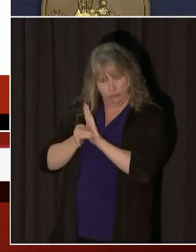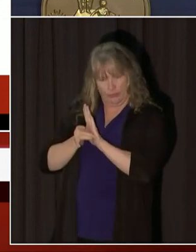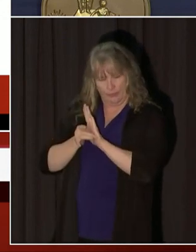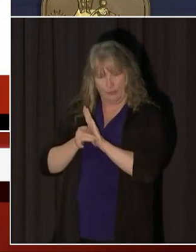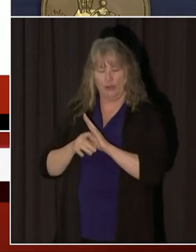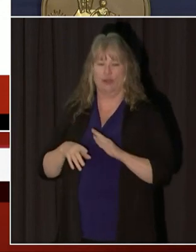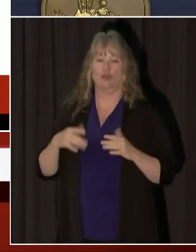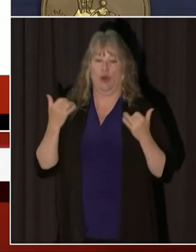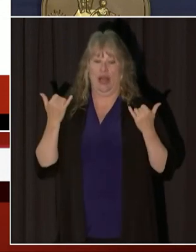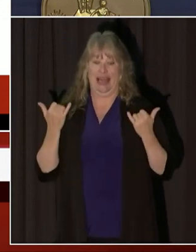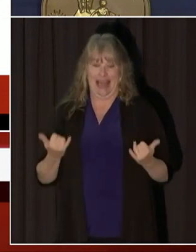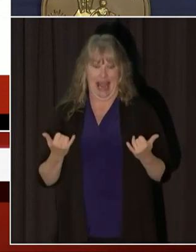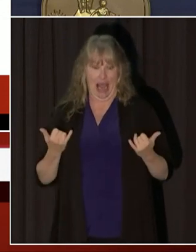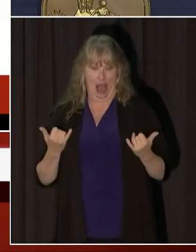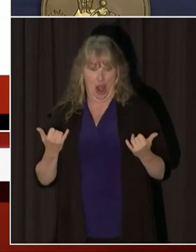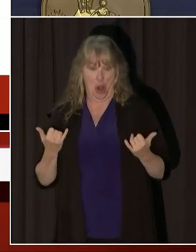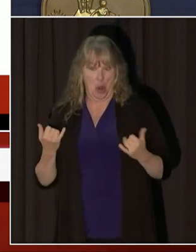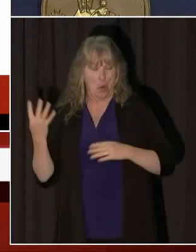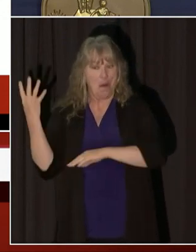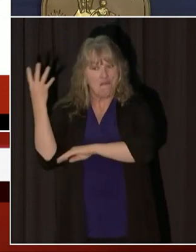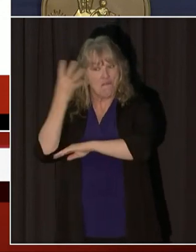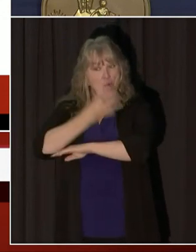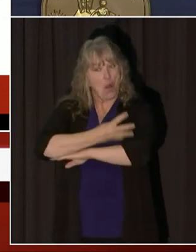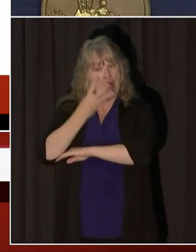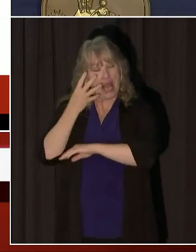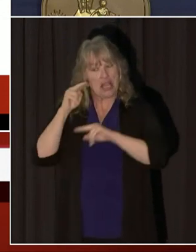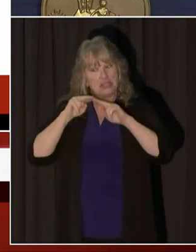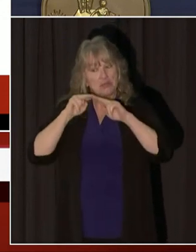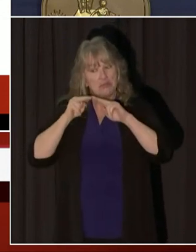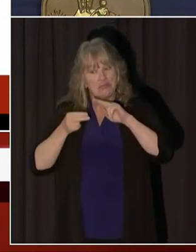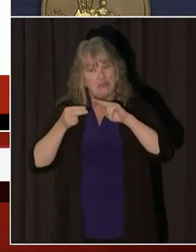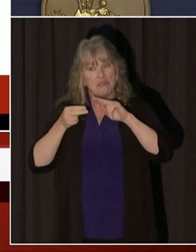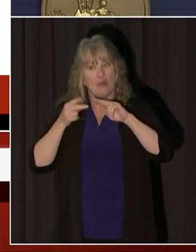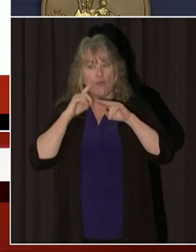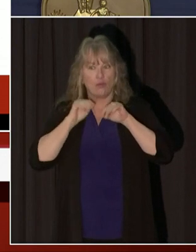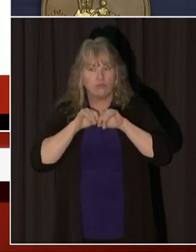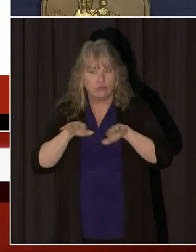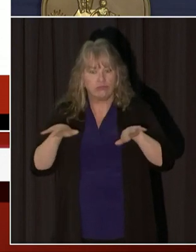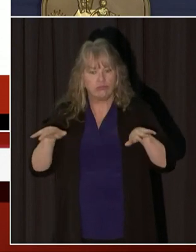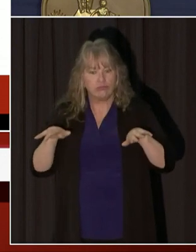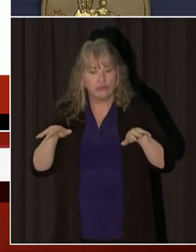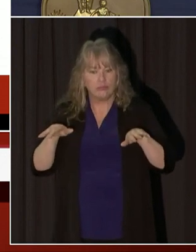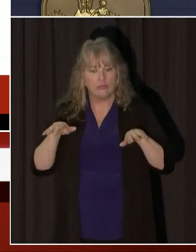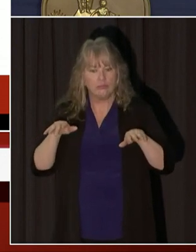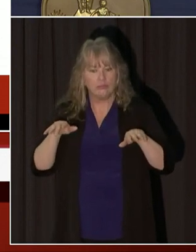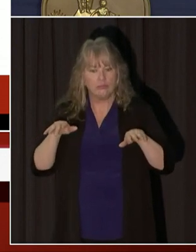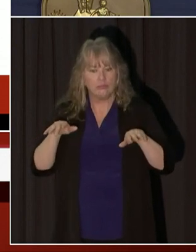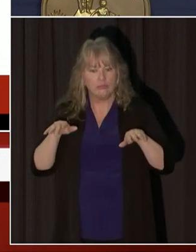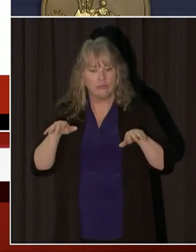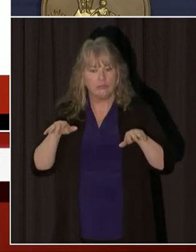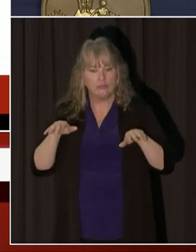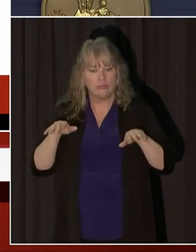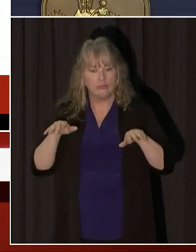community spread. And as I mentioned, our rate of transmission has been below